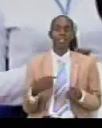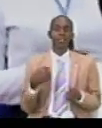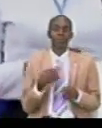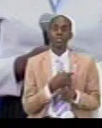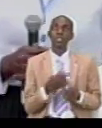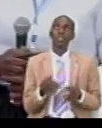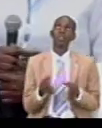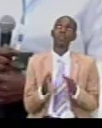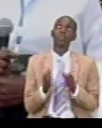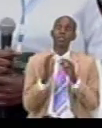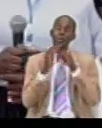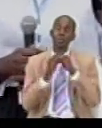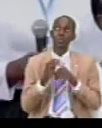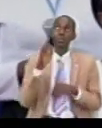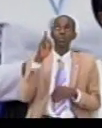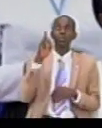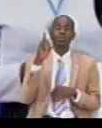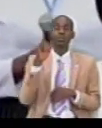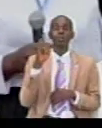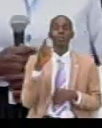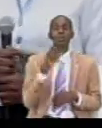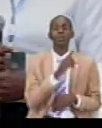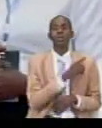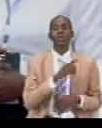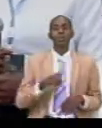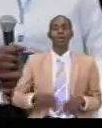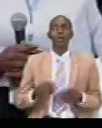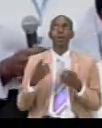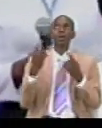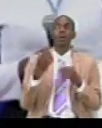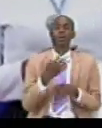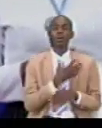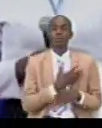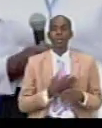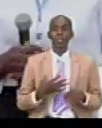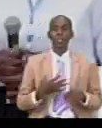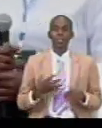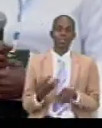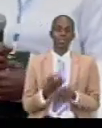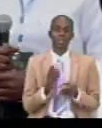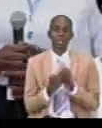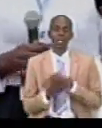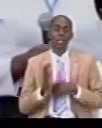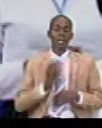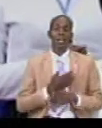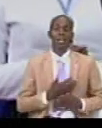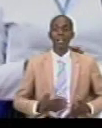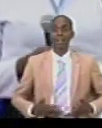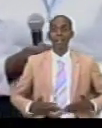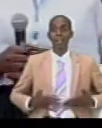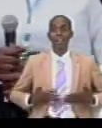we worship you, Lord, come and change our